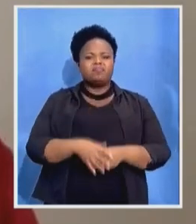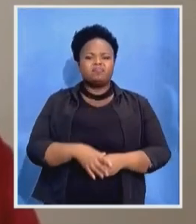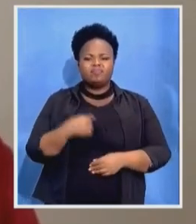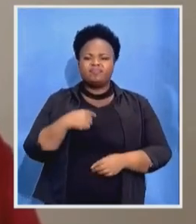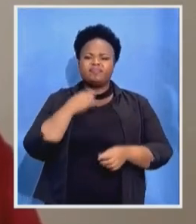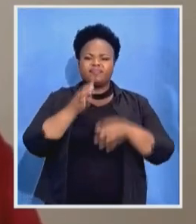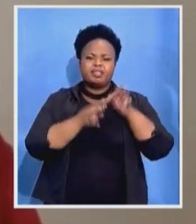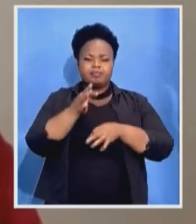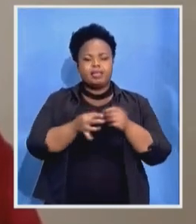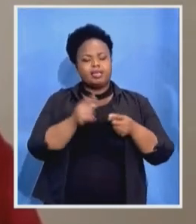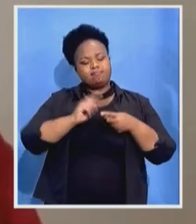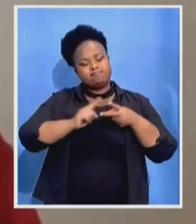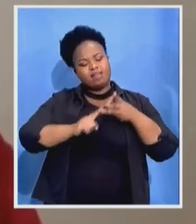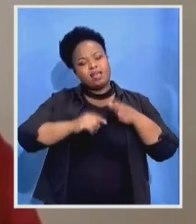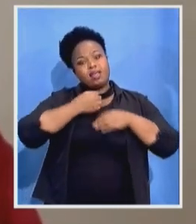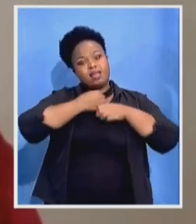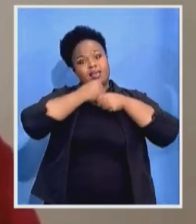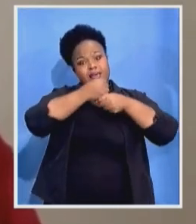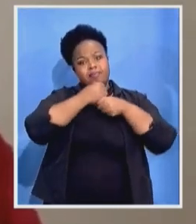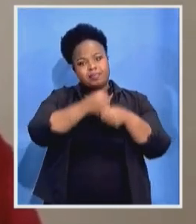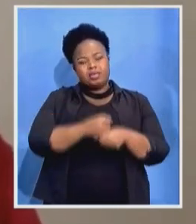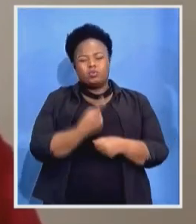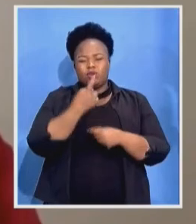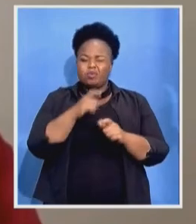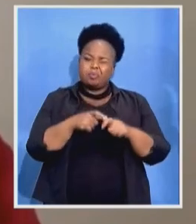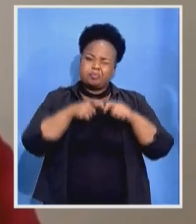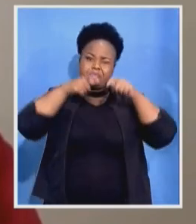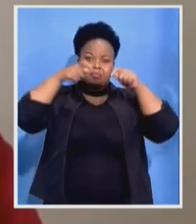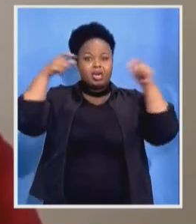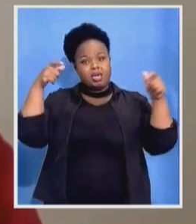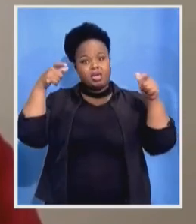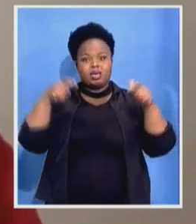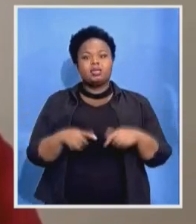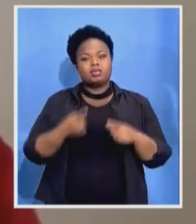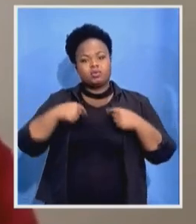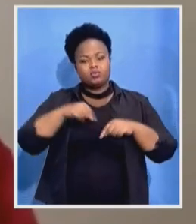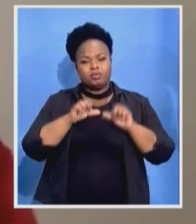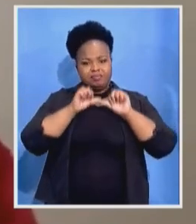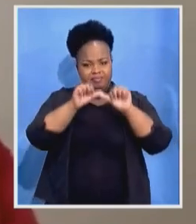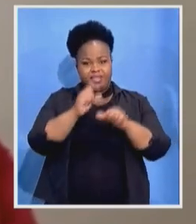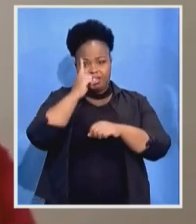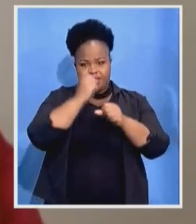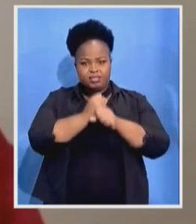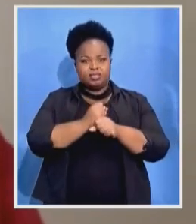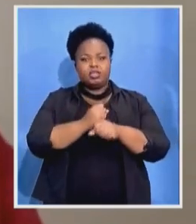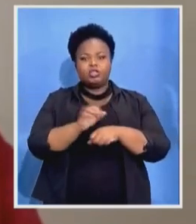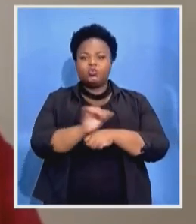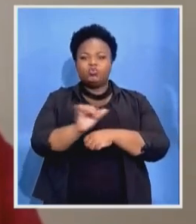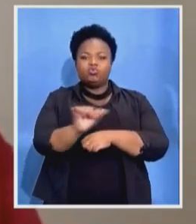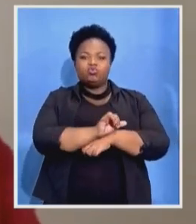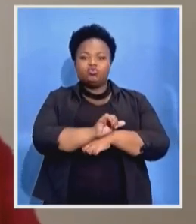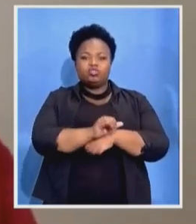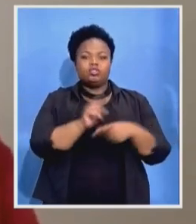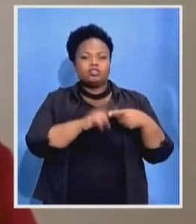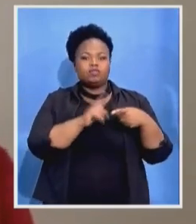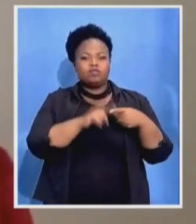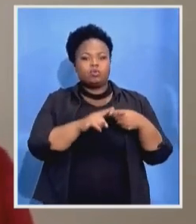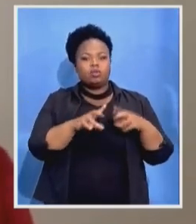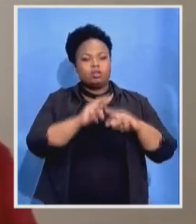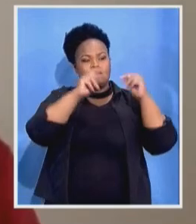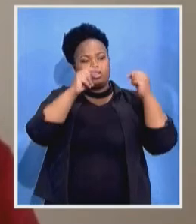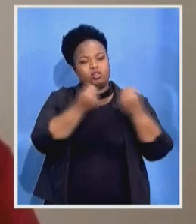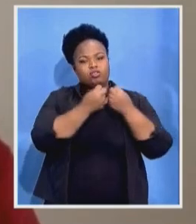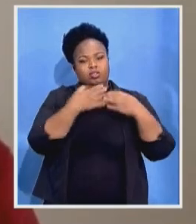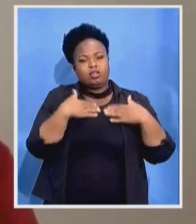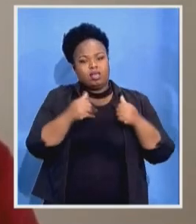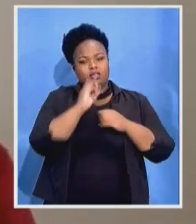big campaigns that we are taking forward next year is the campaign for a national health insurance. That health is a